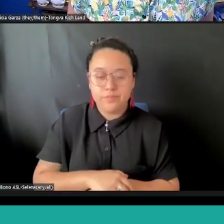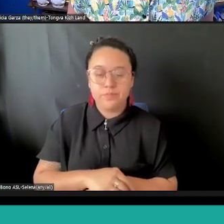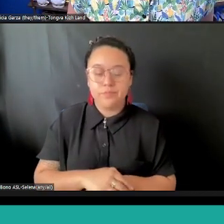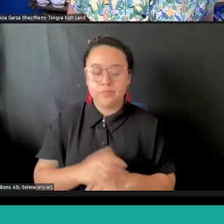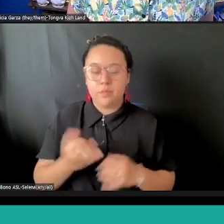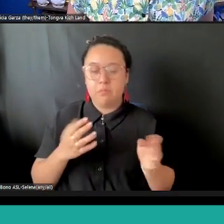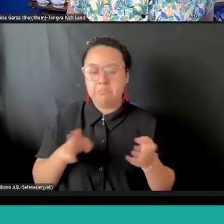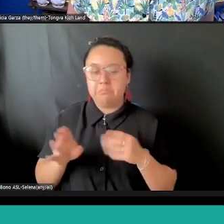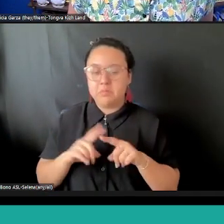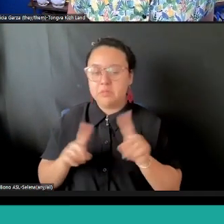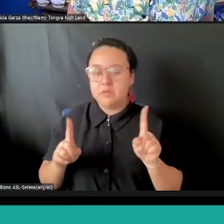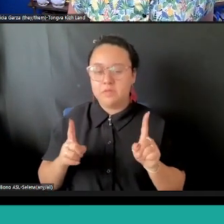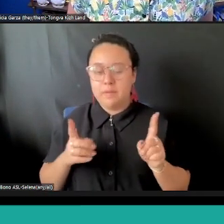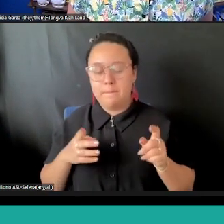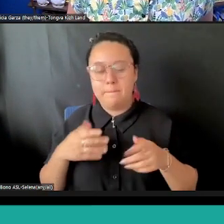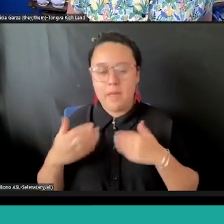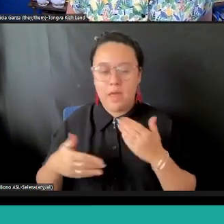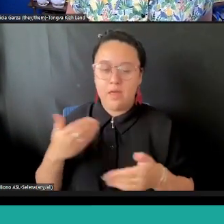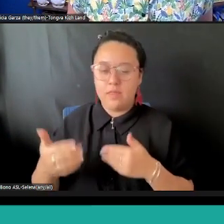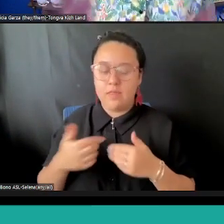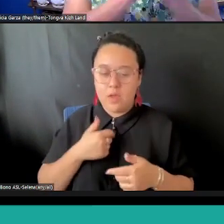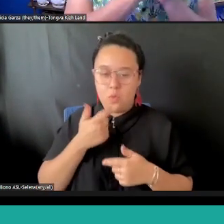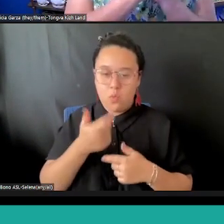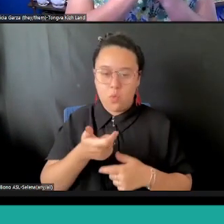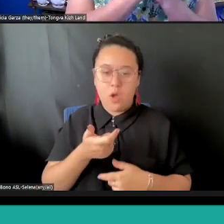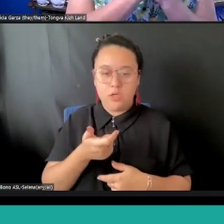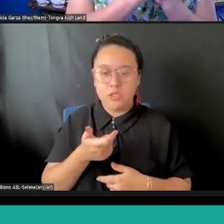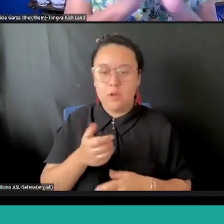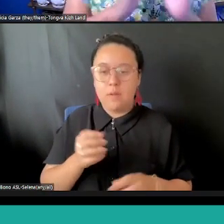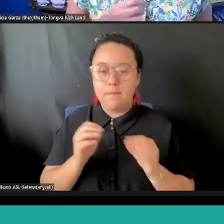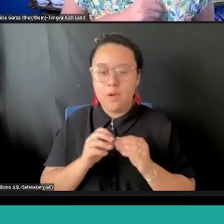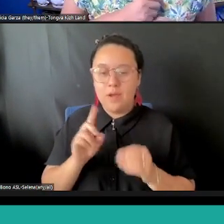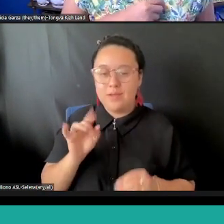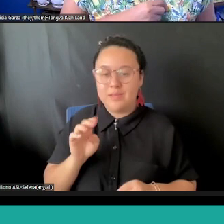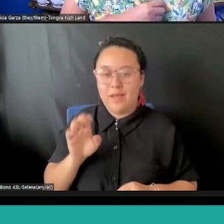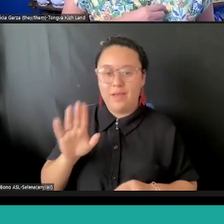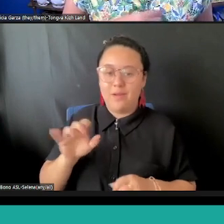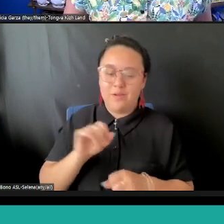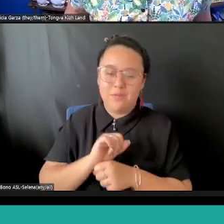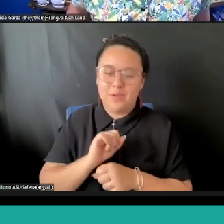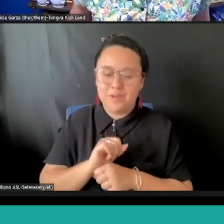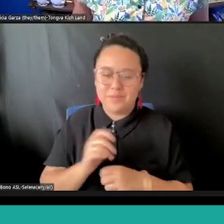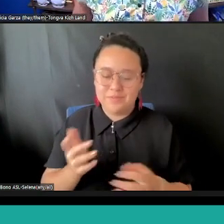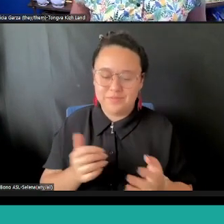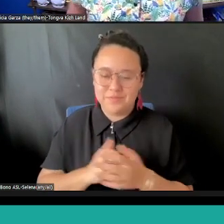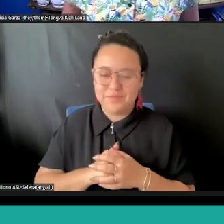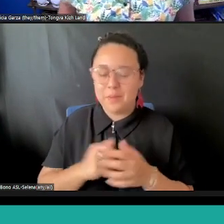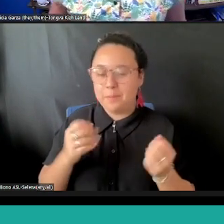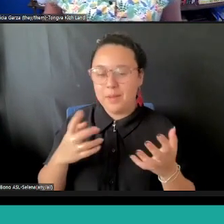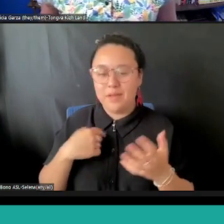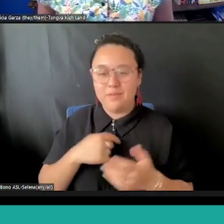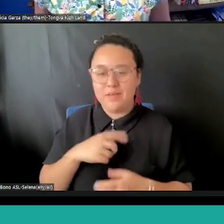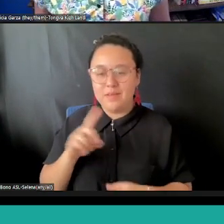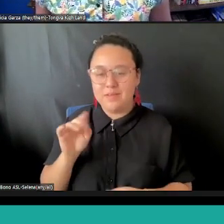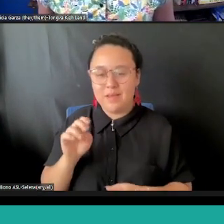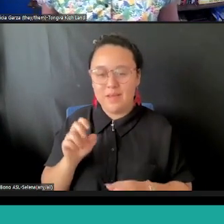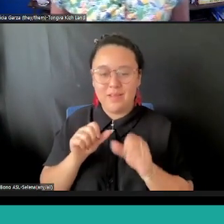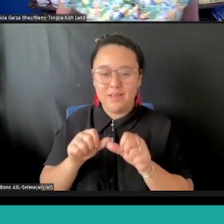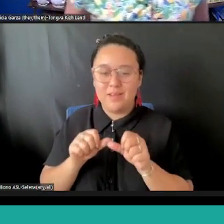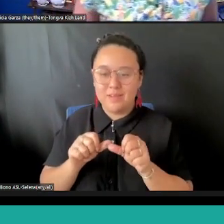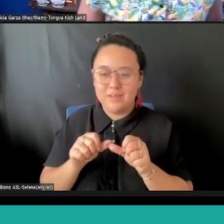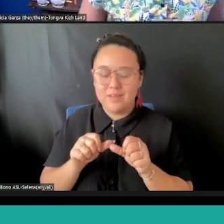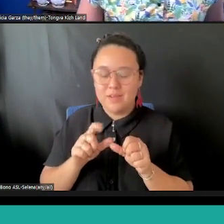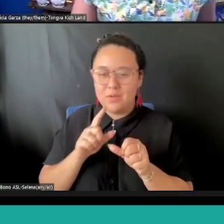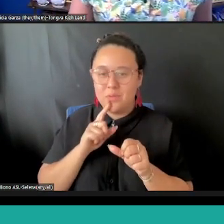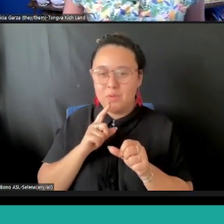another direction and watch a little some more of Diane's work. You know, for so many of us, Diane continues to loom large